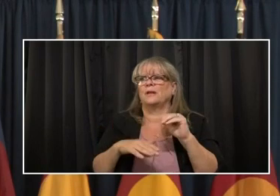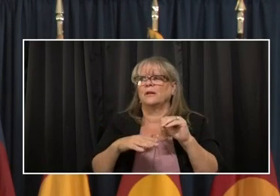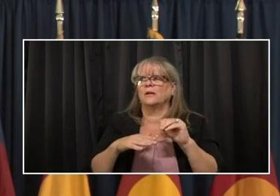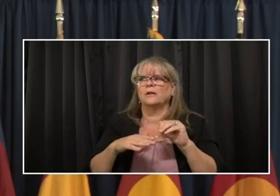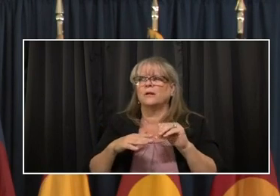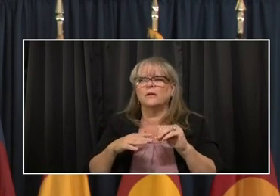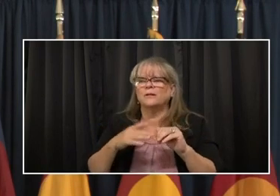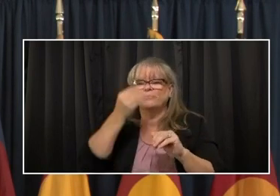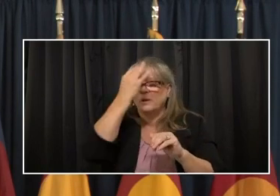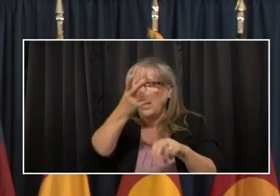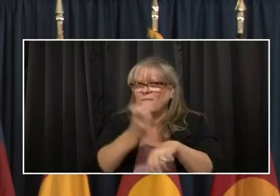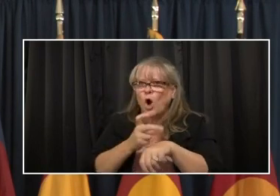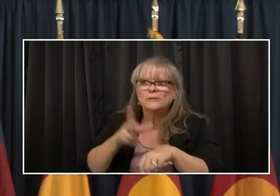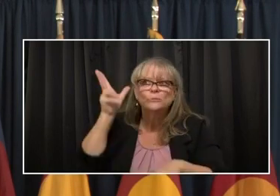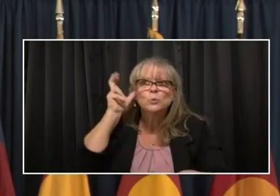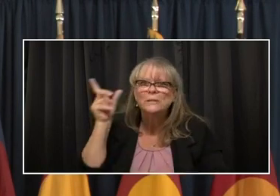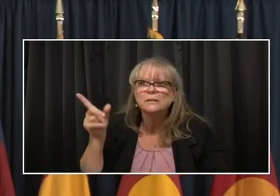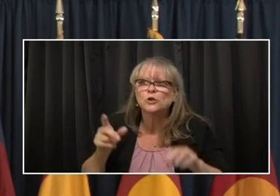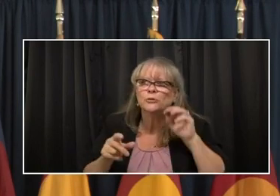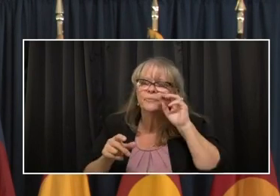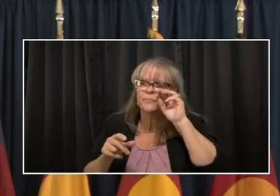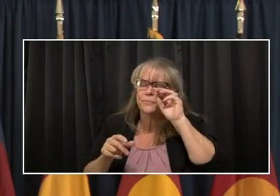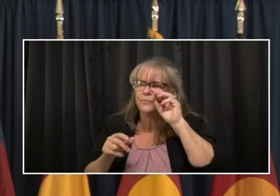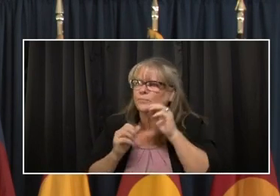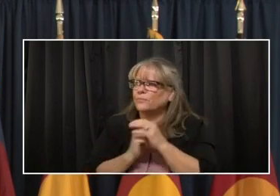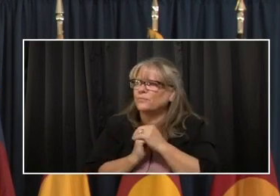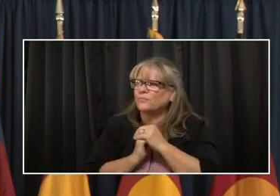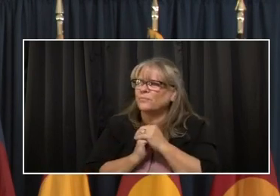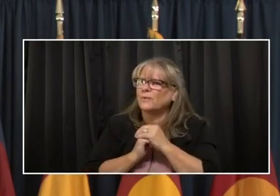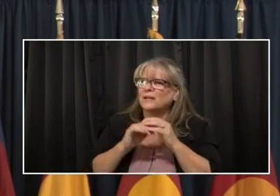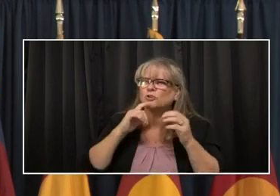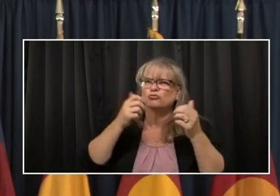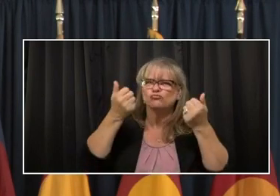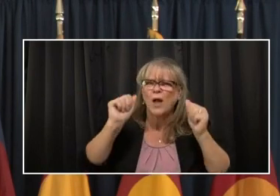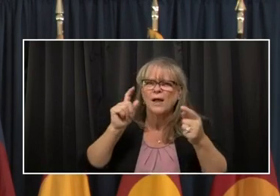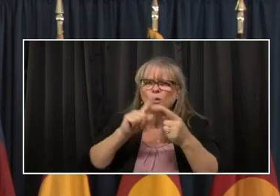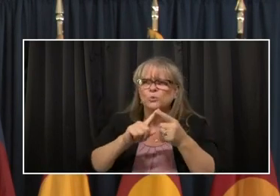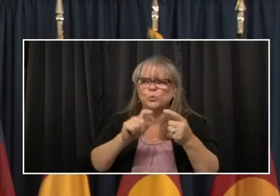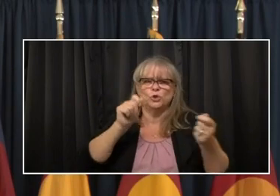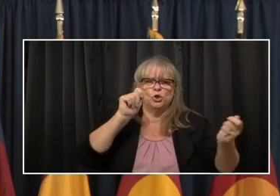done, or what can be done to try to reverse those trends?